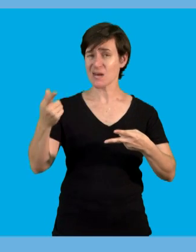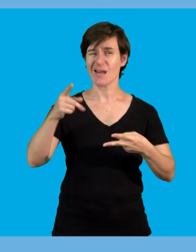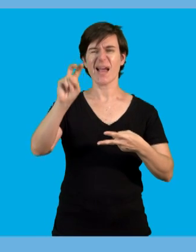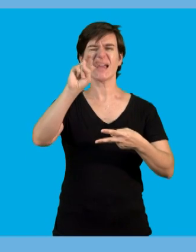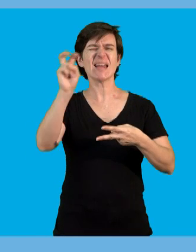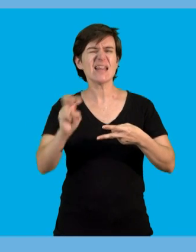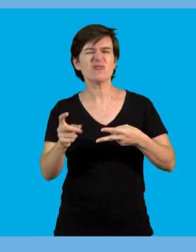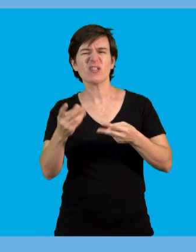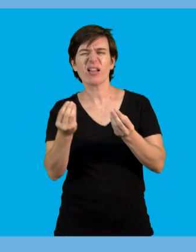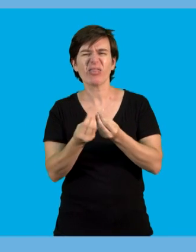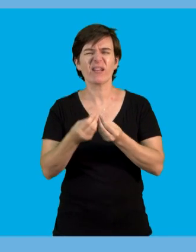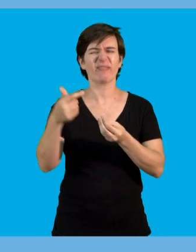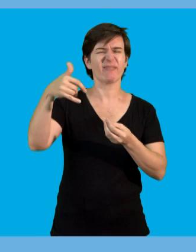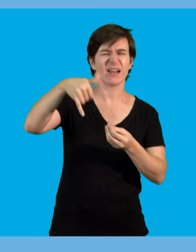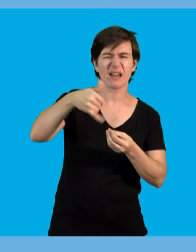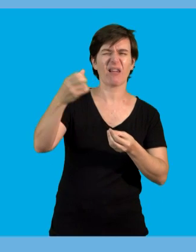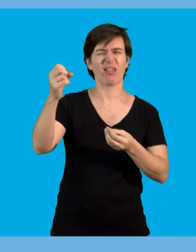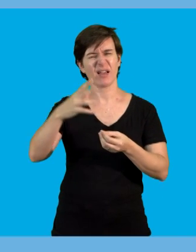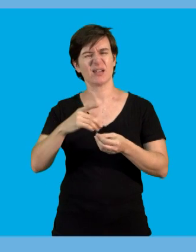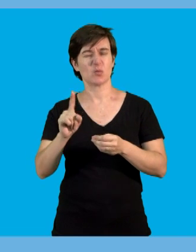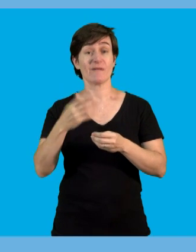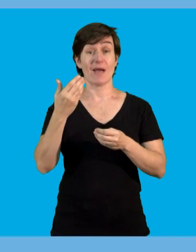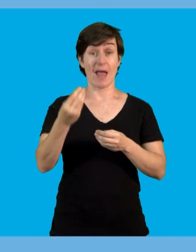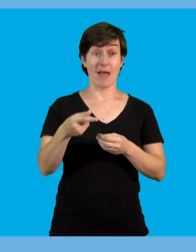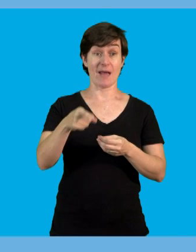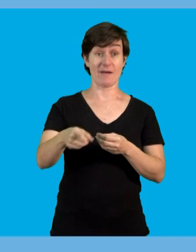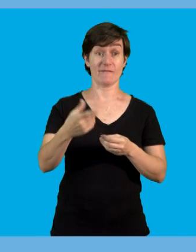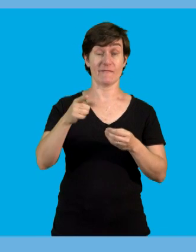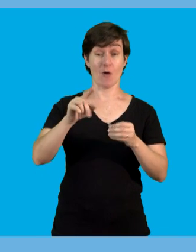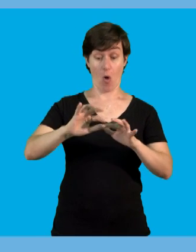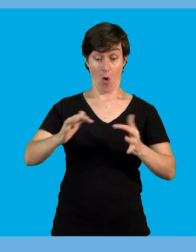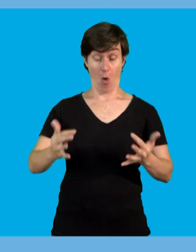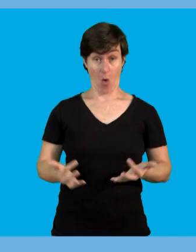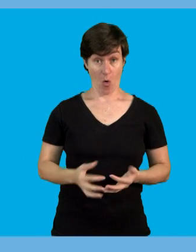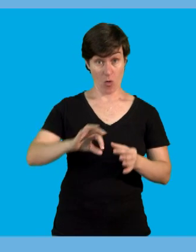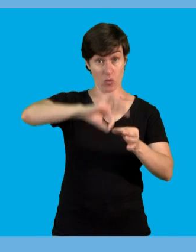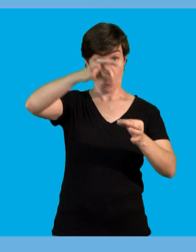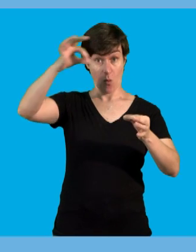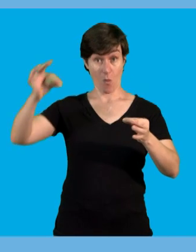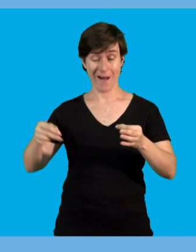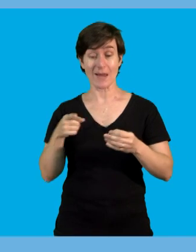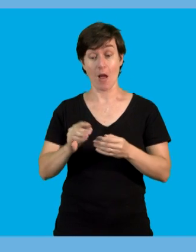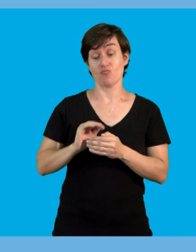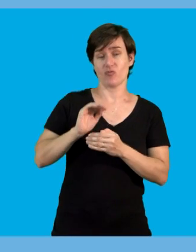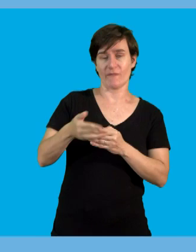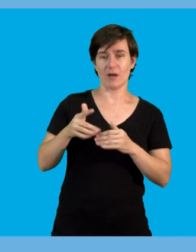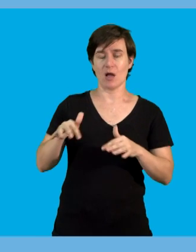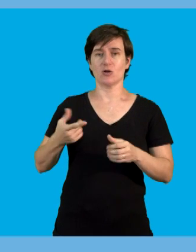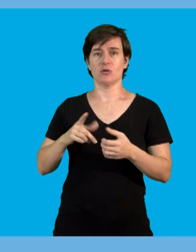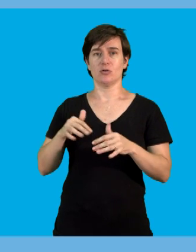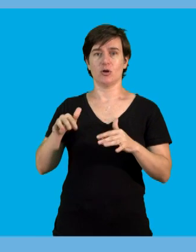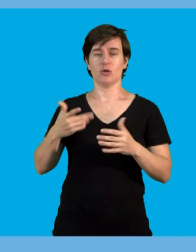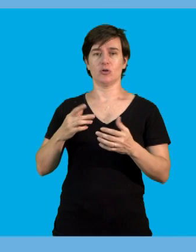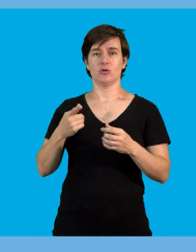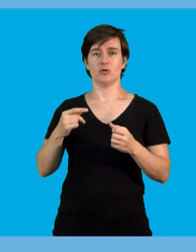electrical appliances with metal casing have an earth wire attached to them that is used to prevent electric shocks if there